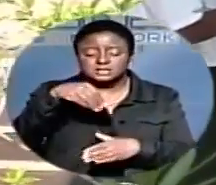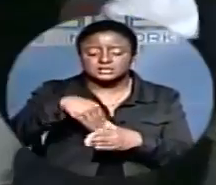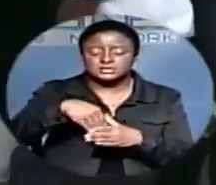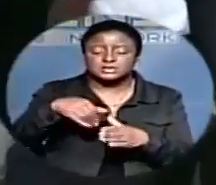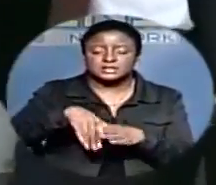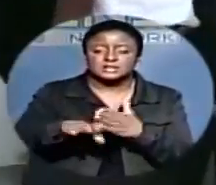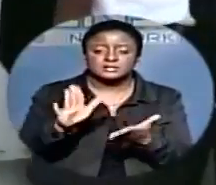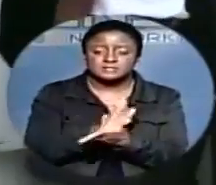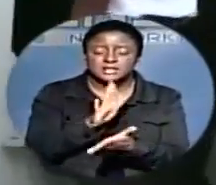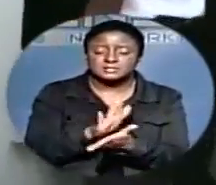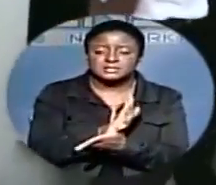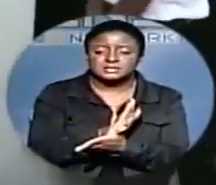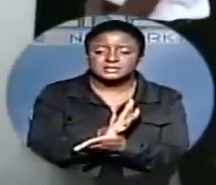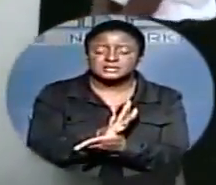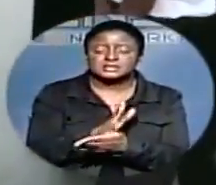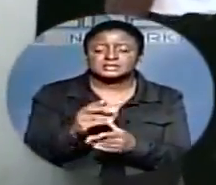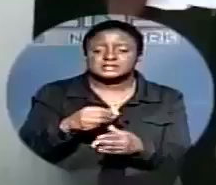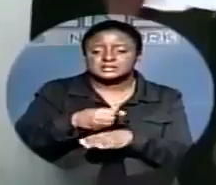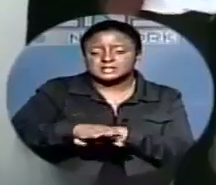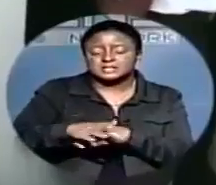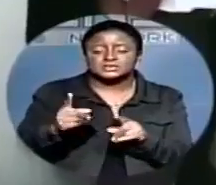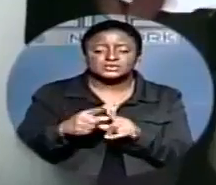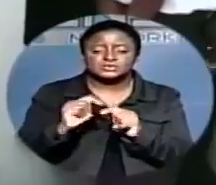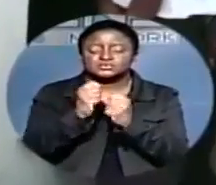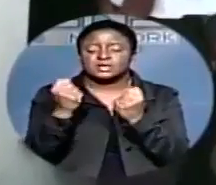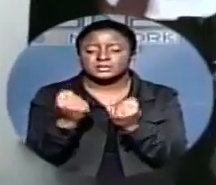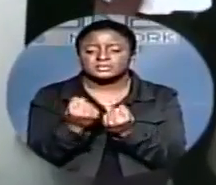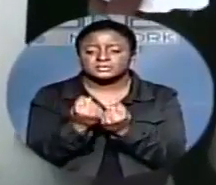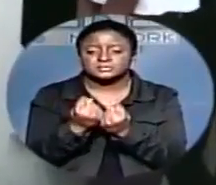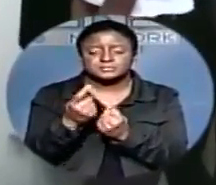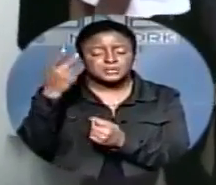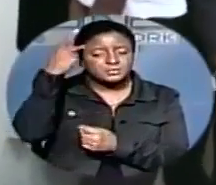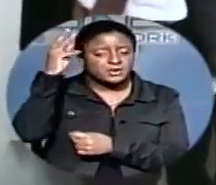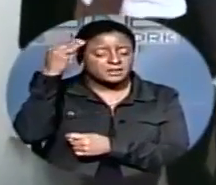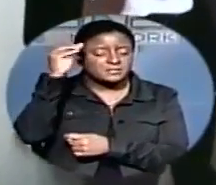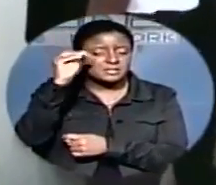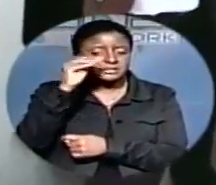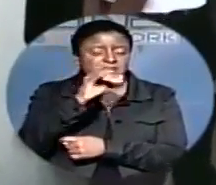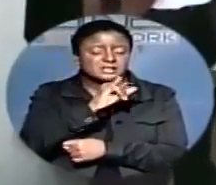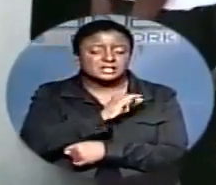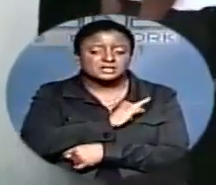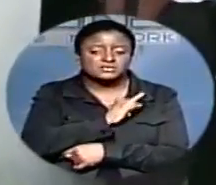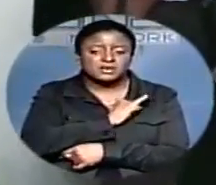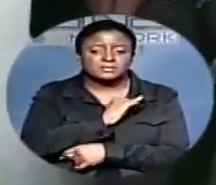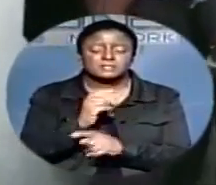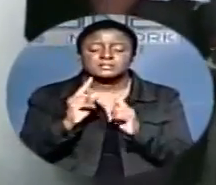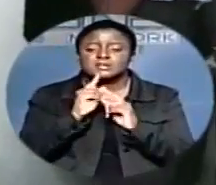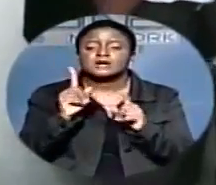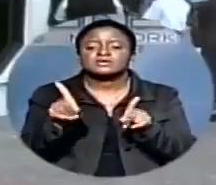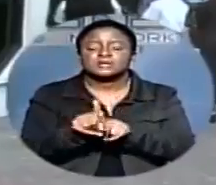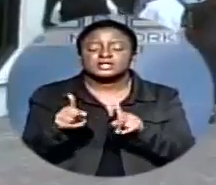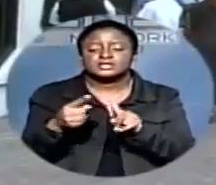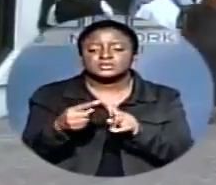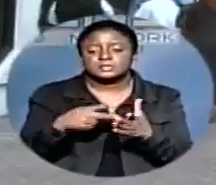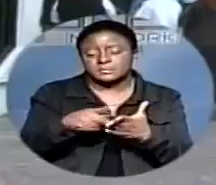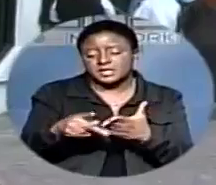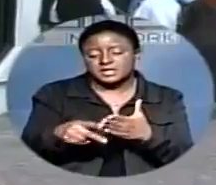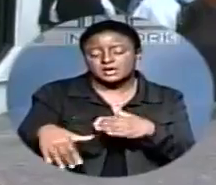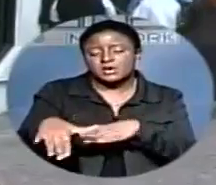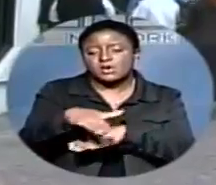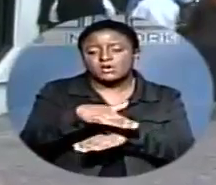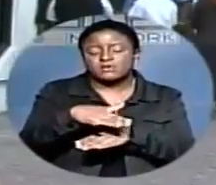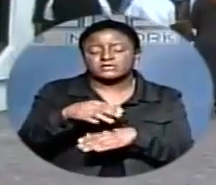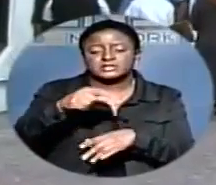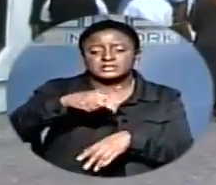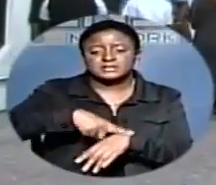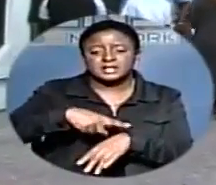tribunal. Ferguson also said Prime Minister Hubert Ingraham agreed during a meeting to pay overtime dating back to 2010, noting that the minutes